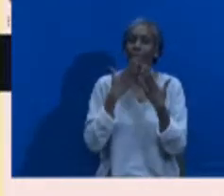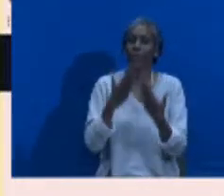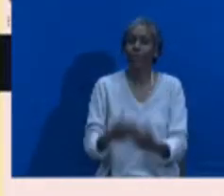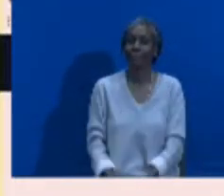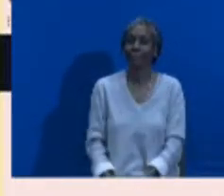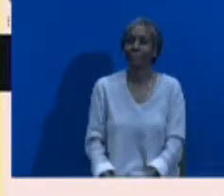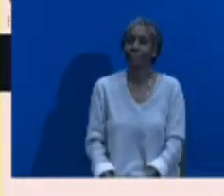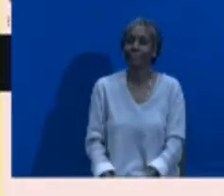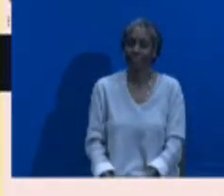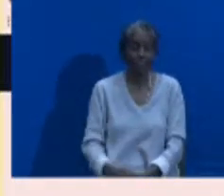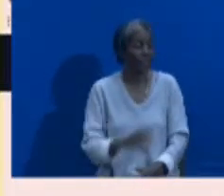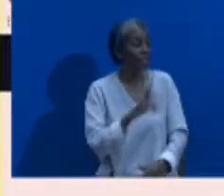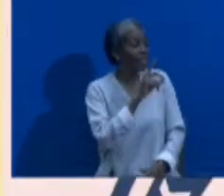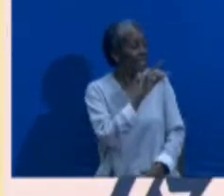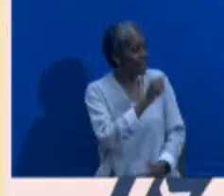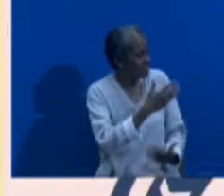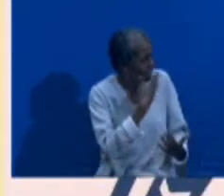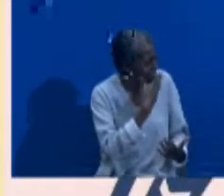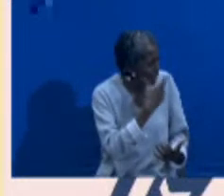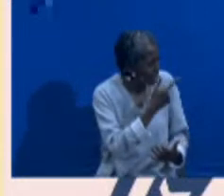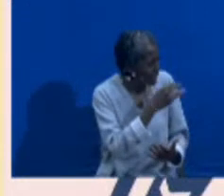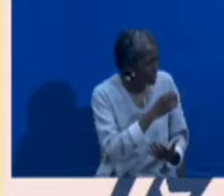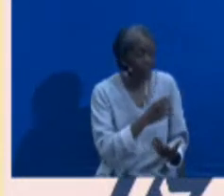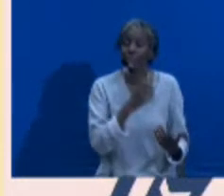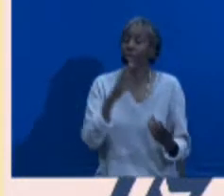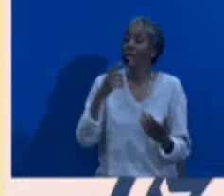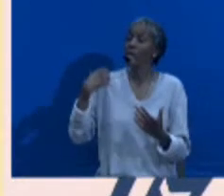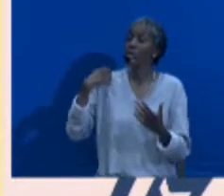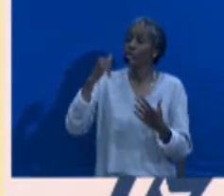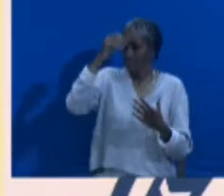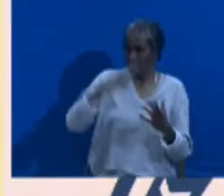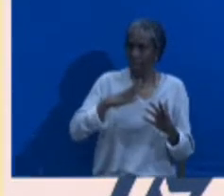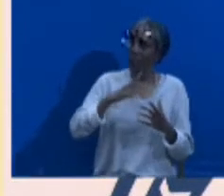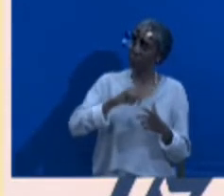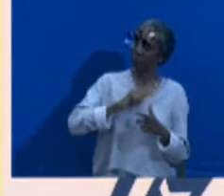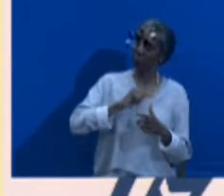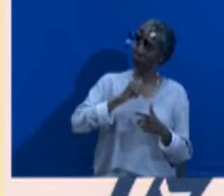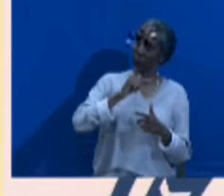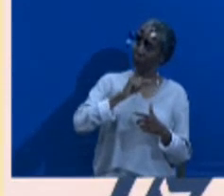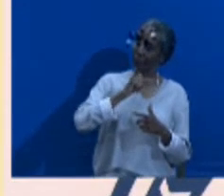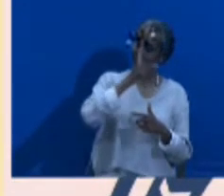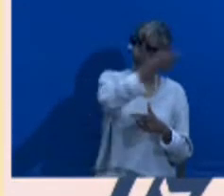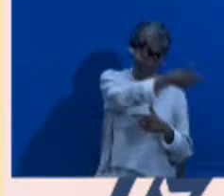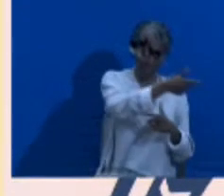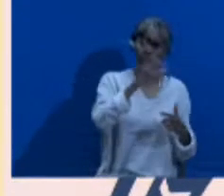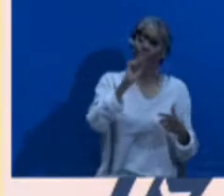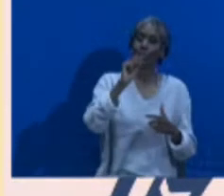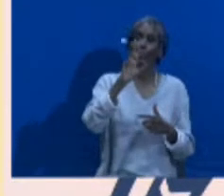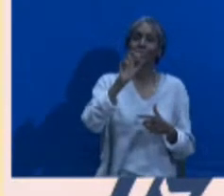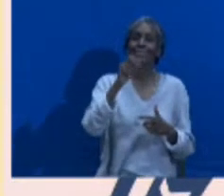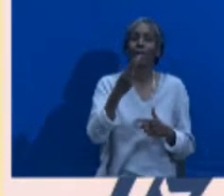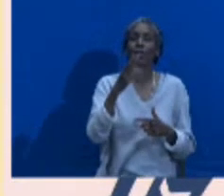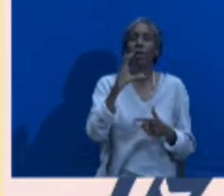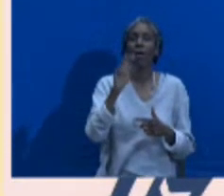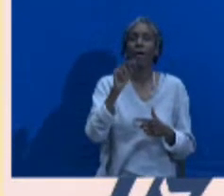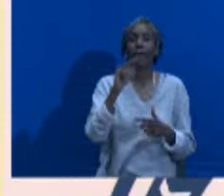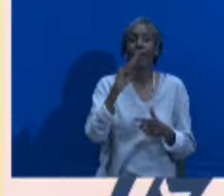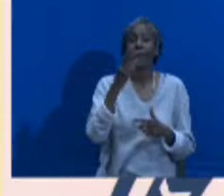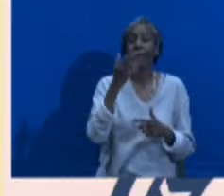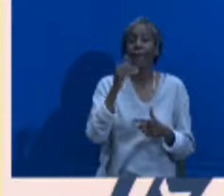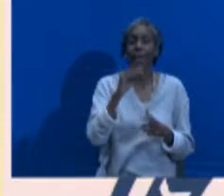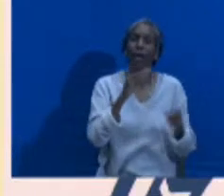Thank you, Gibbie. Mr. Chairman, at this time, I will turn the podium over to Sarah Cunningham, who will walk you